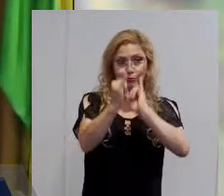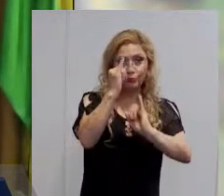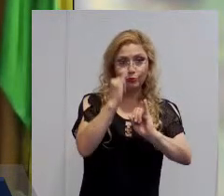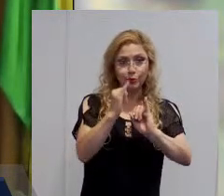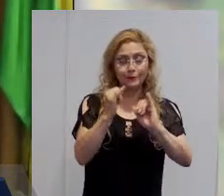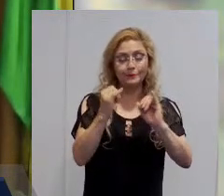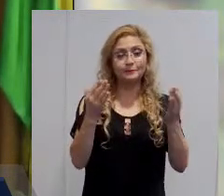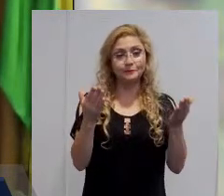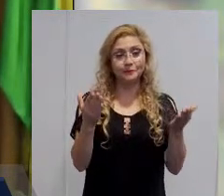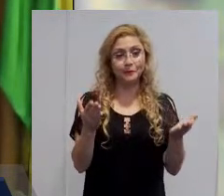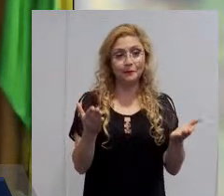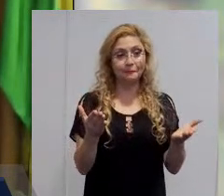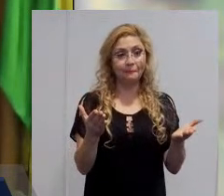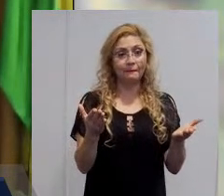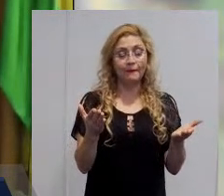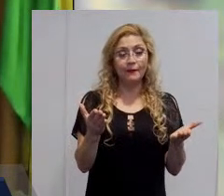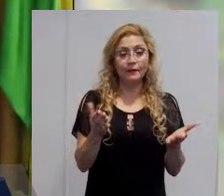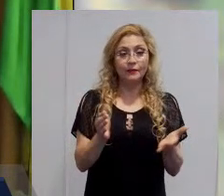online.